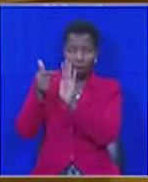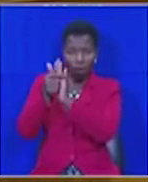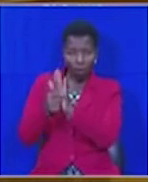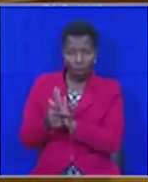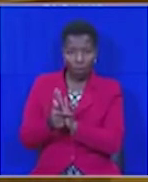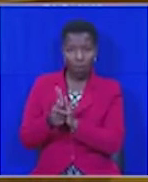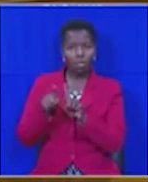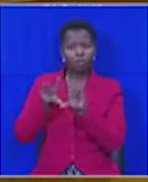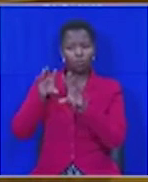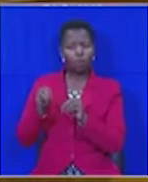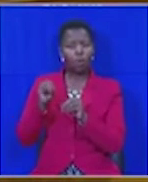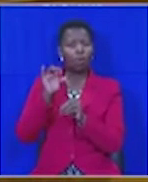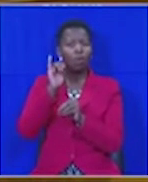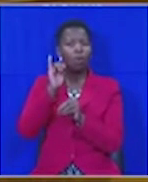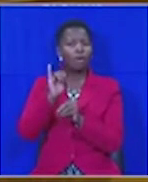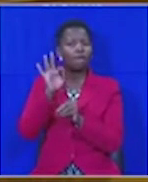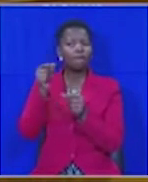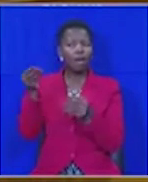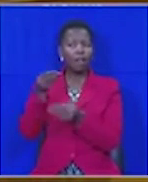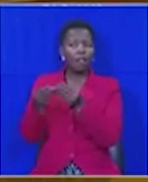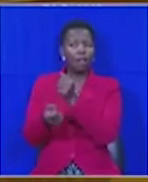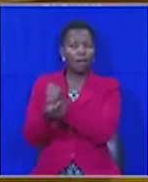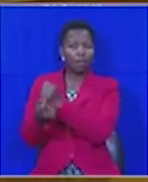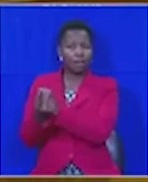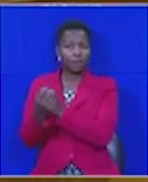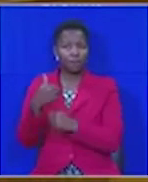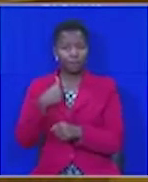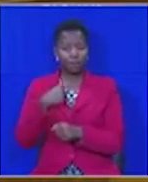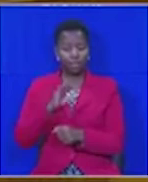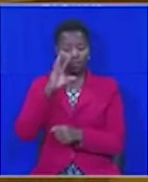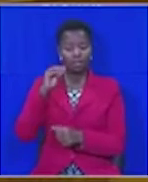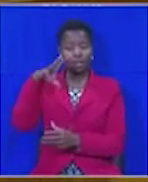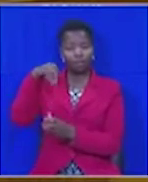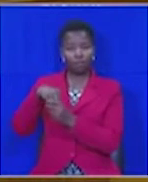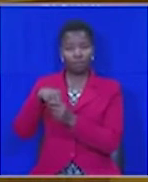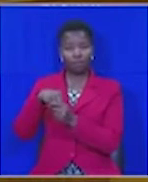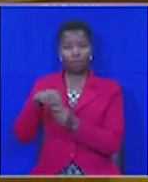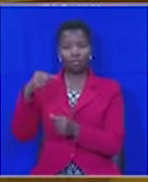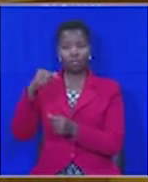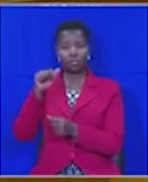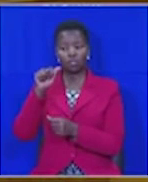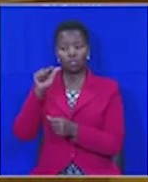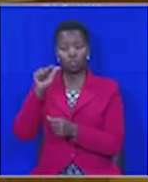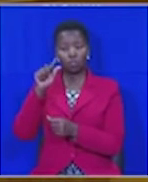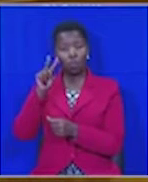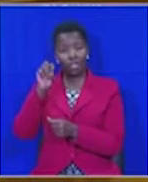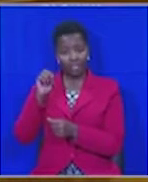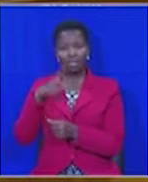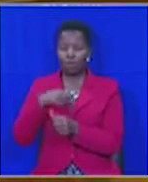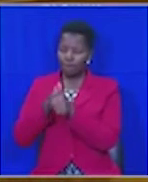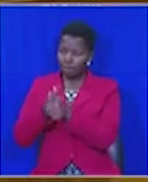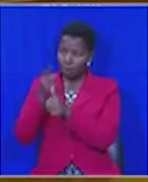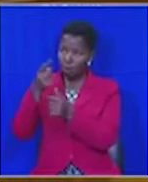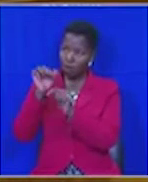of financing of terrorism. South Africa, of course, is a member of the G20 and remains bound by that commitment.